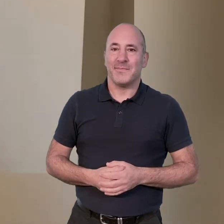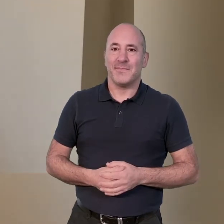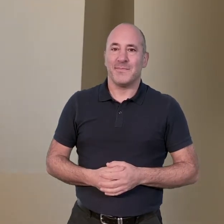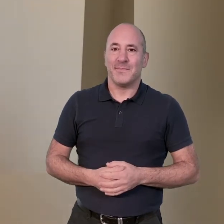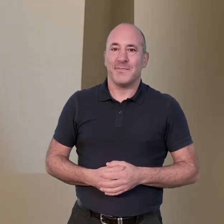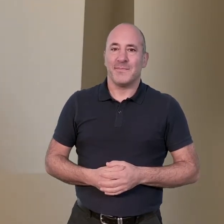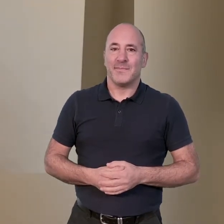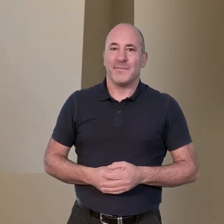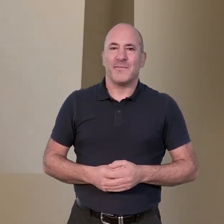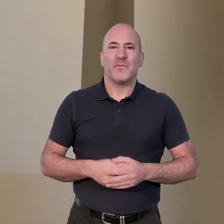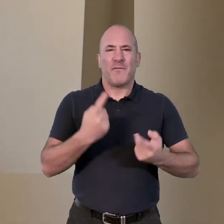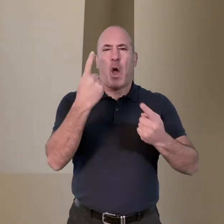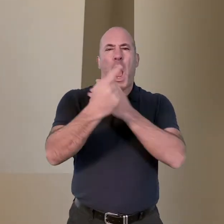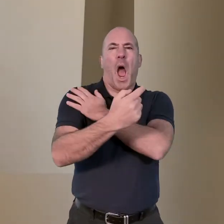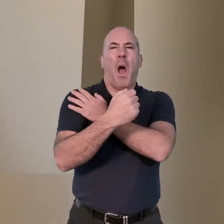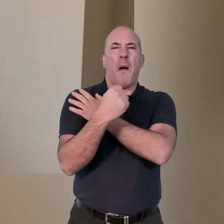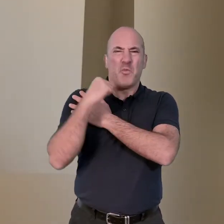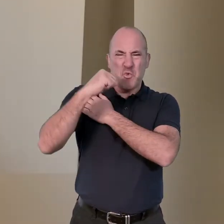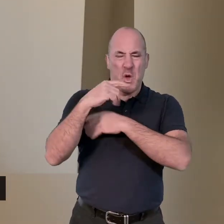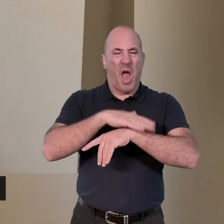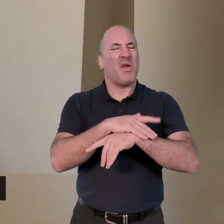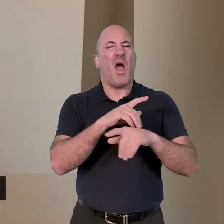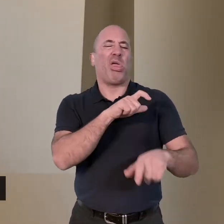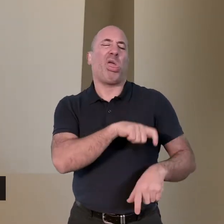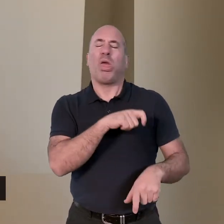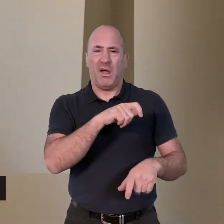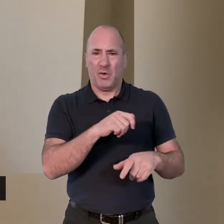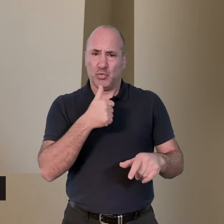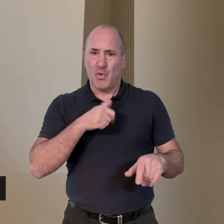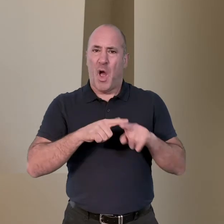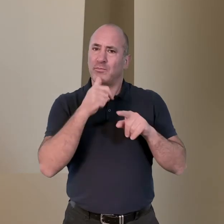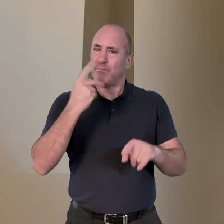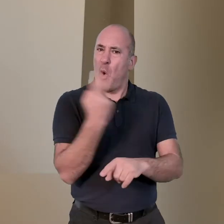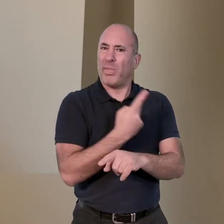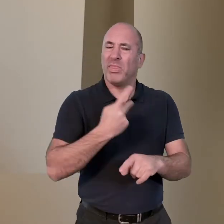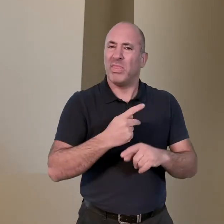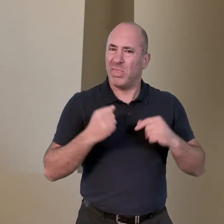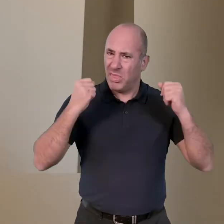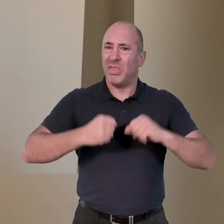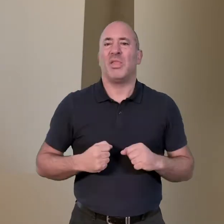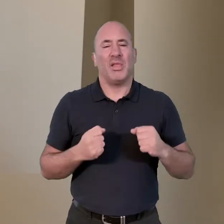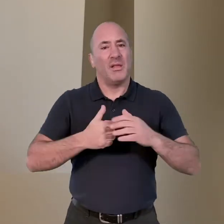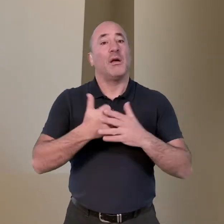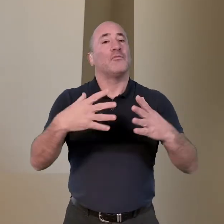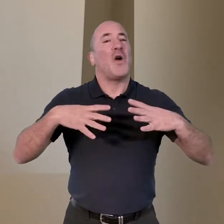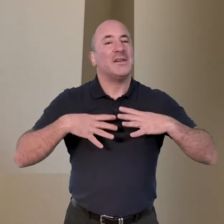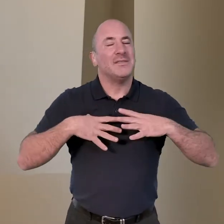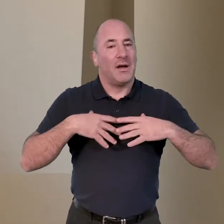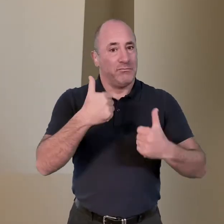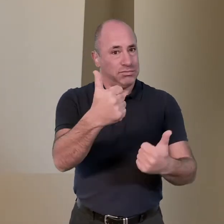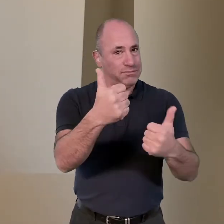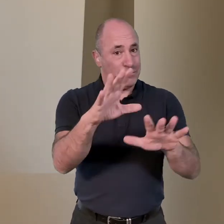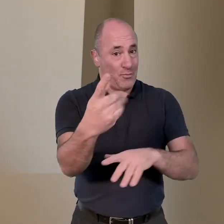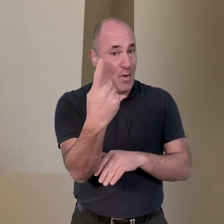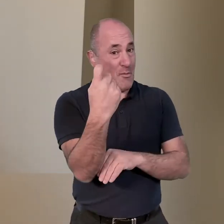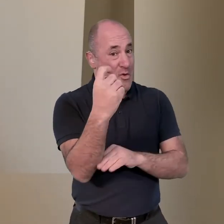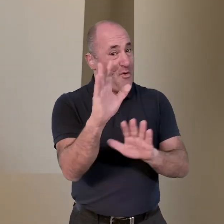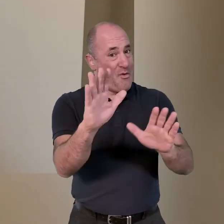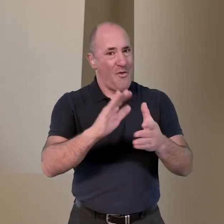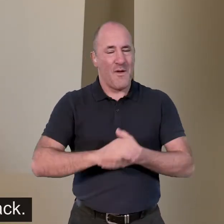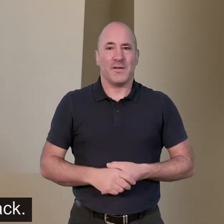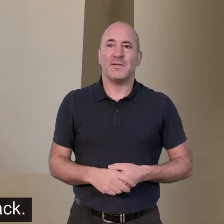Good. And if you've got a non-dominant arm, just keep that one working as well. Rest. Well done. We'll do that one more time.